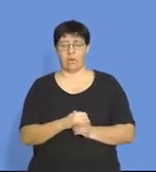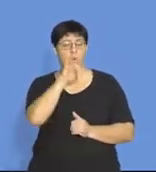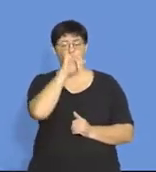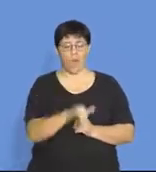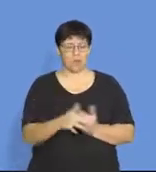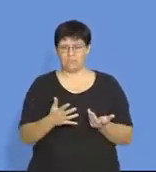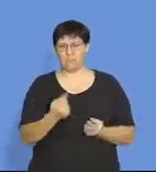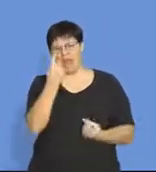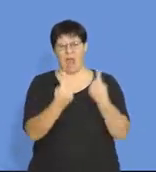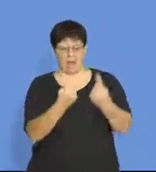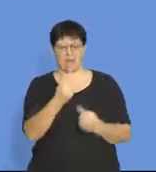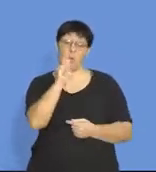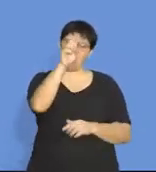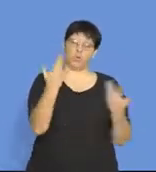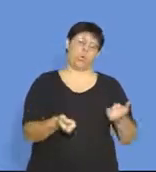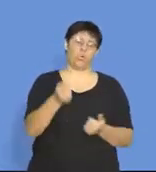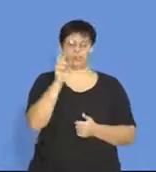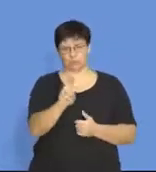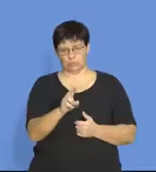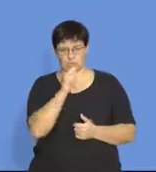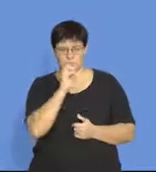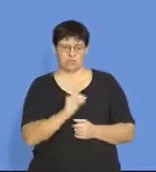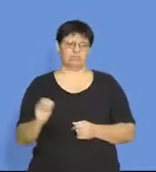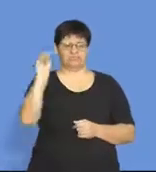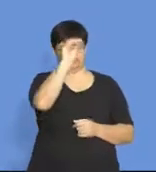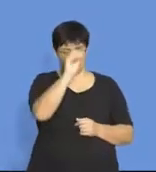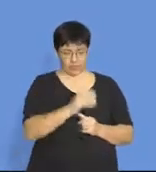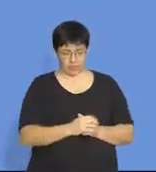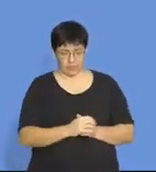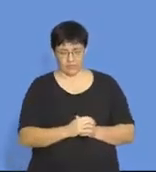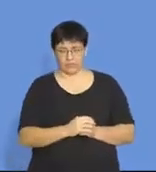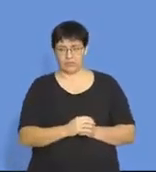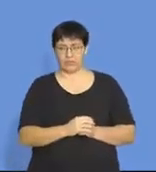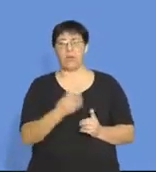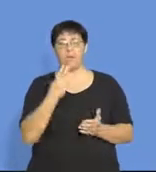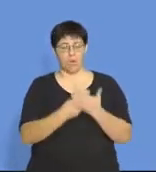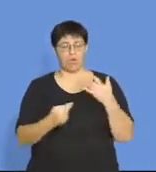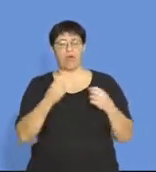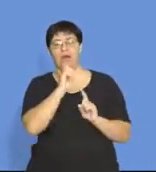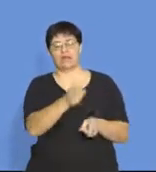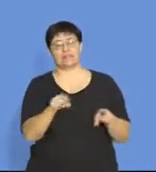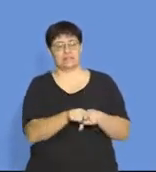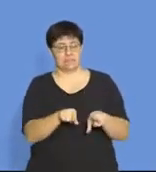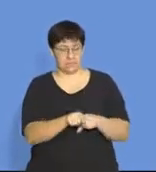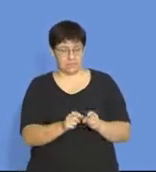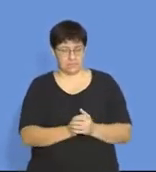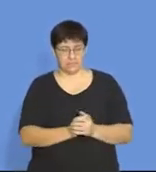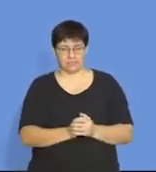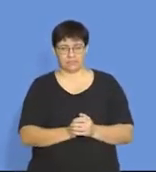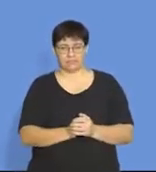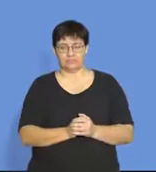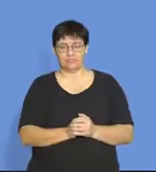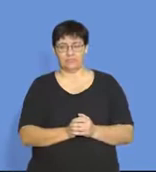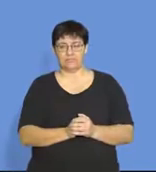y value, I can use either equation 1 or equation 2. It doesn't really matter. They will both give you the same answer. So I'm just